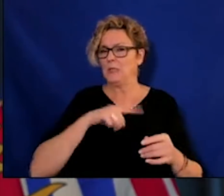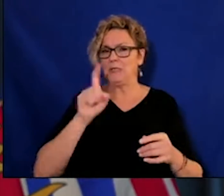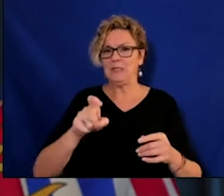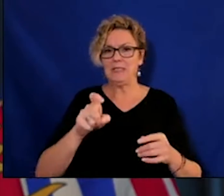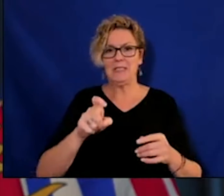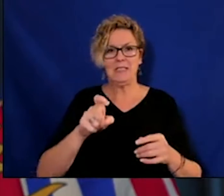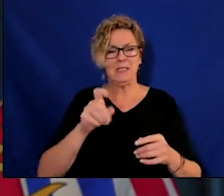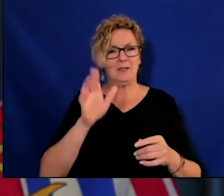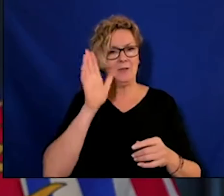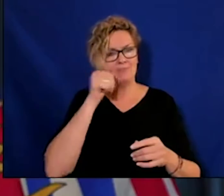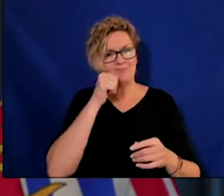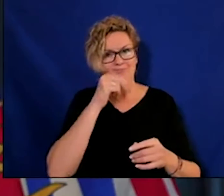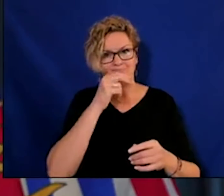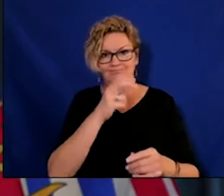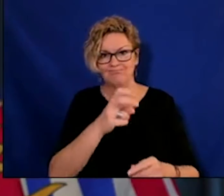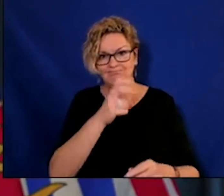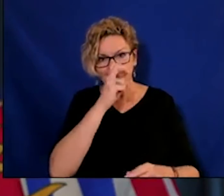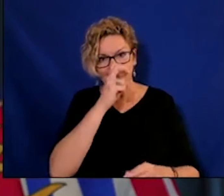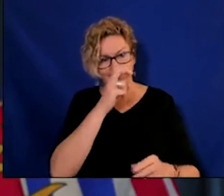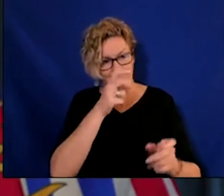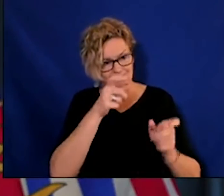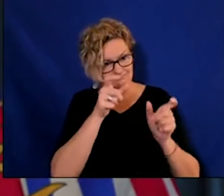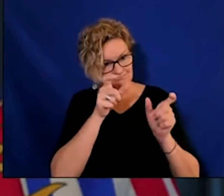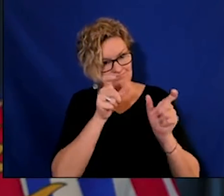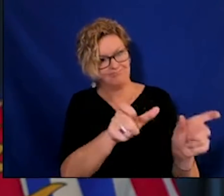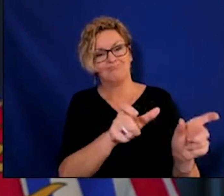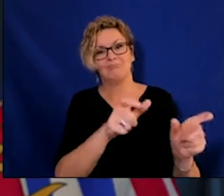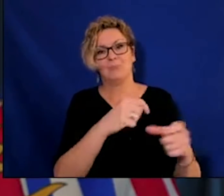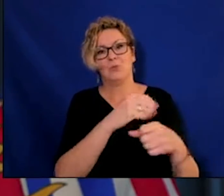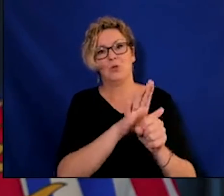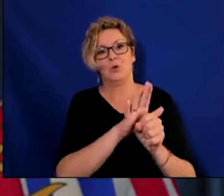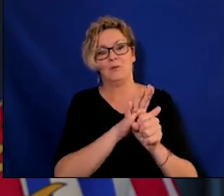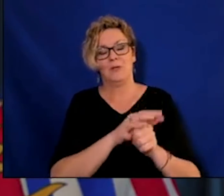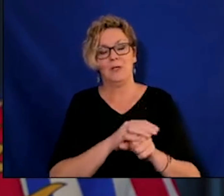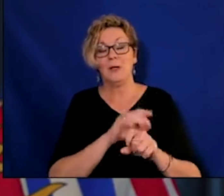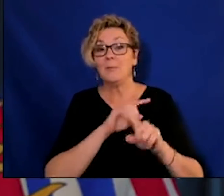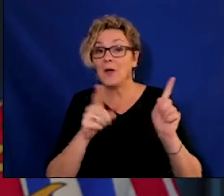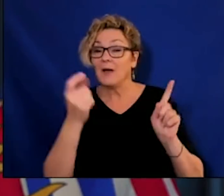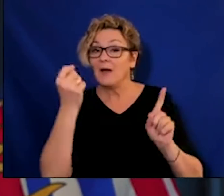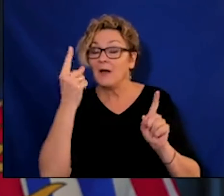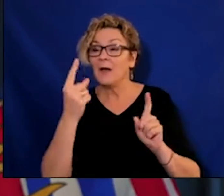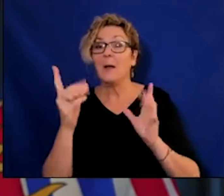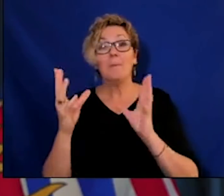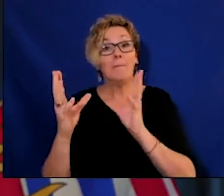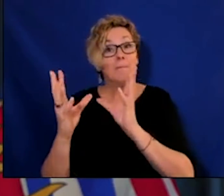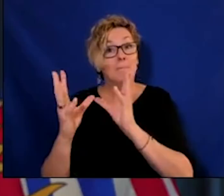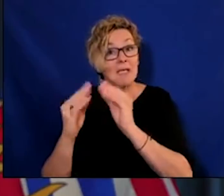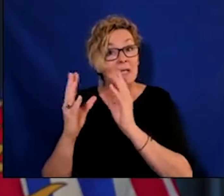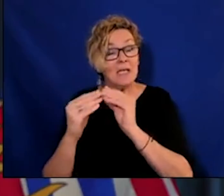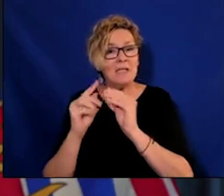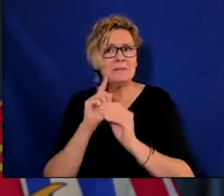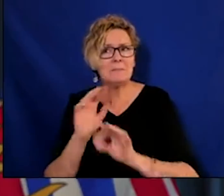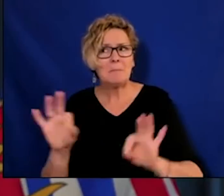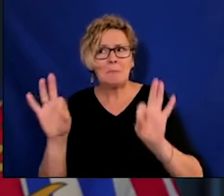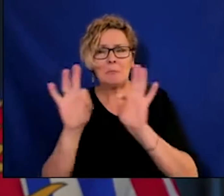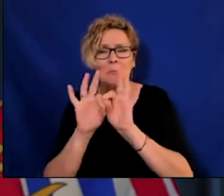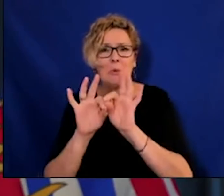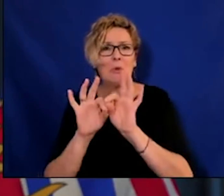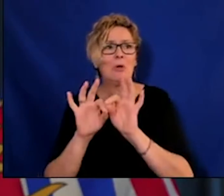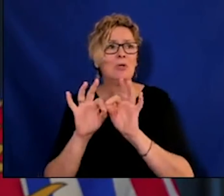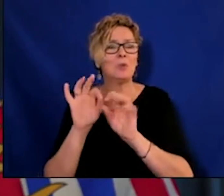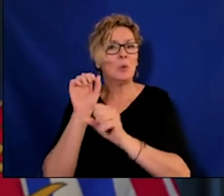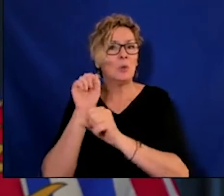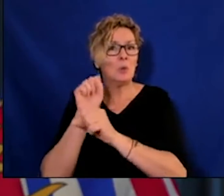That does not include in meetings such as city council meetings or support group meetings and